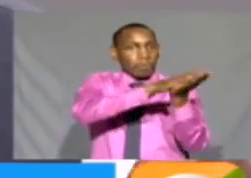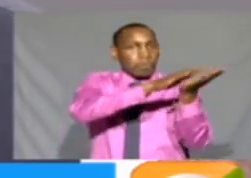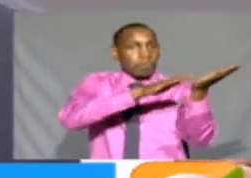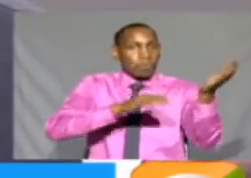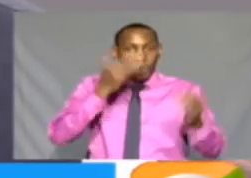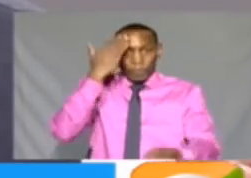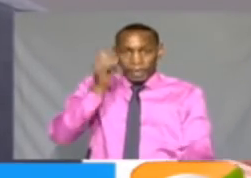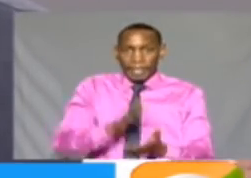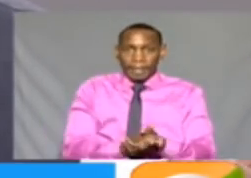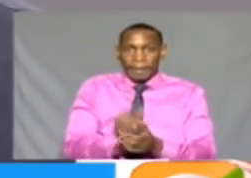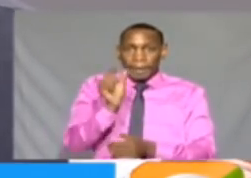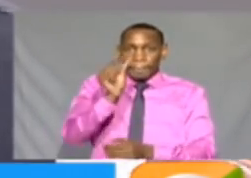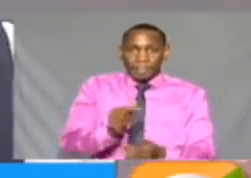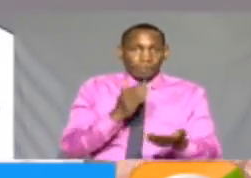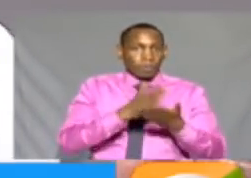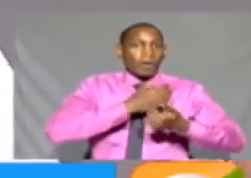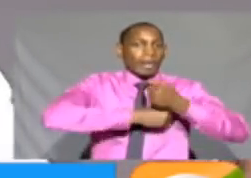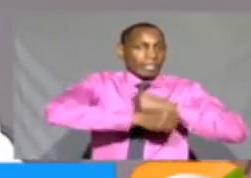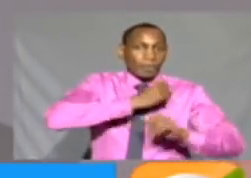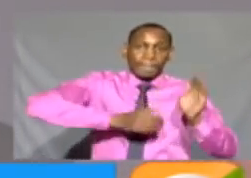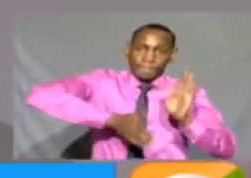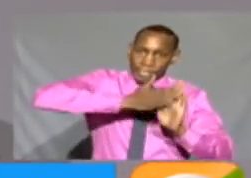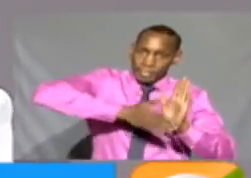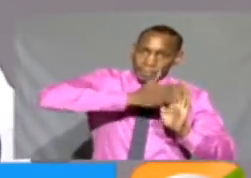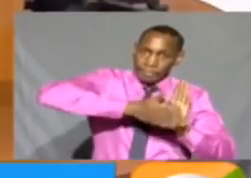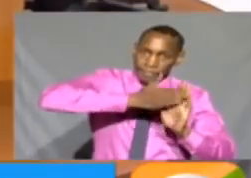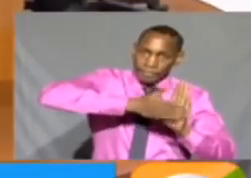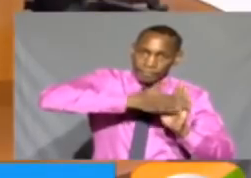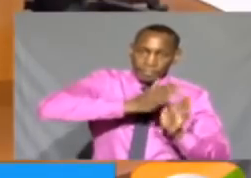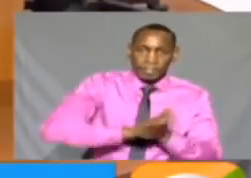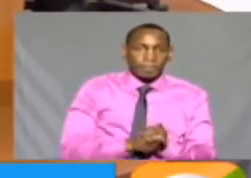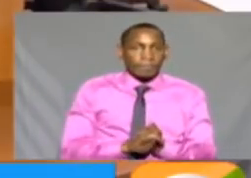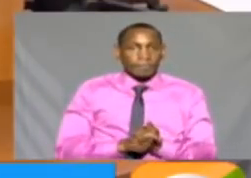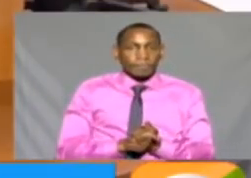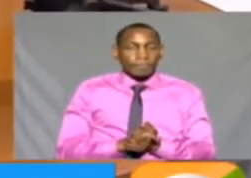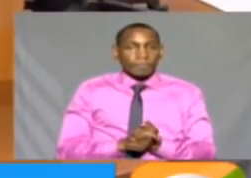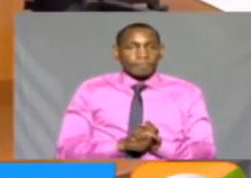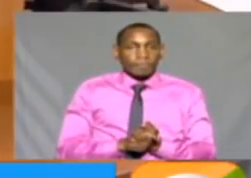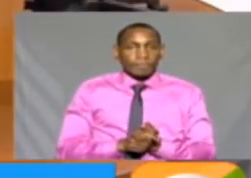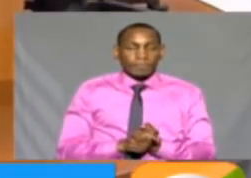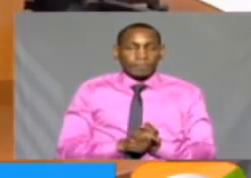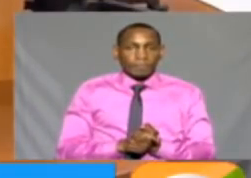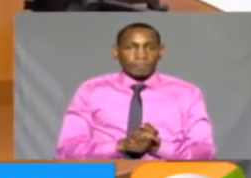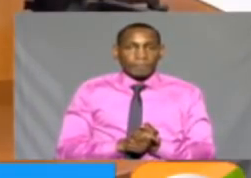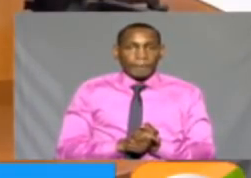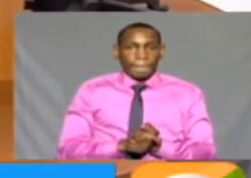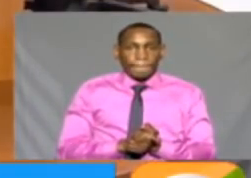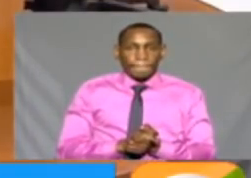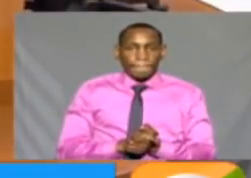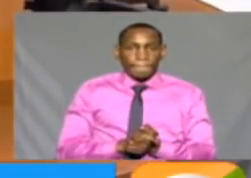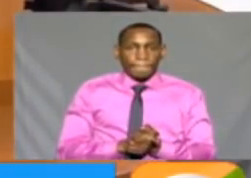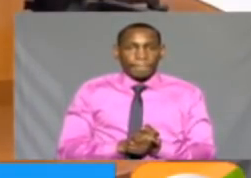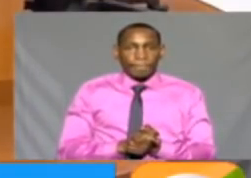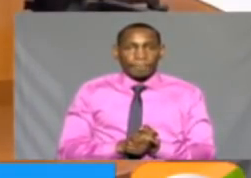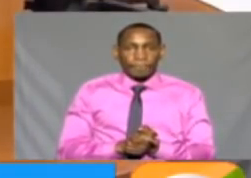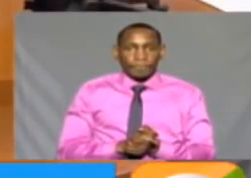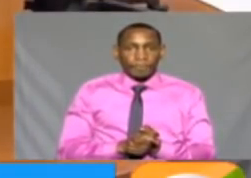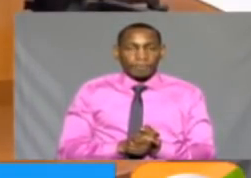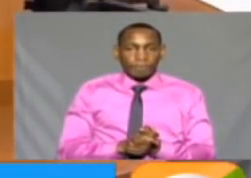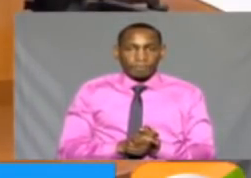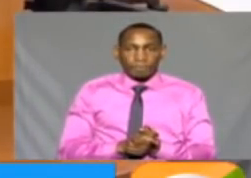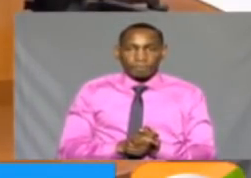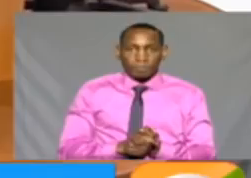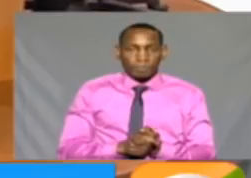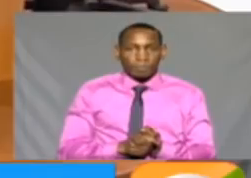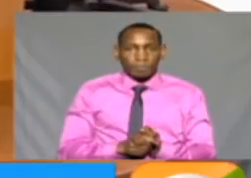Because somebody will be there immediately, regardless the processes that they write down there, to do what common